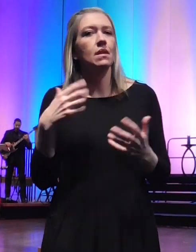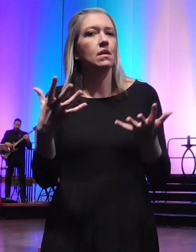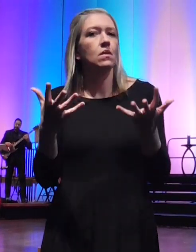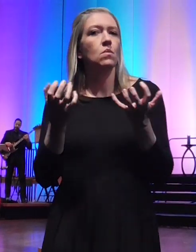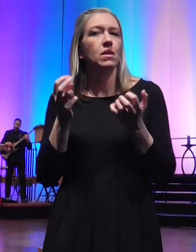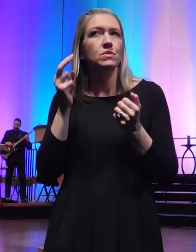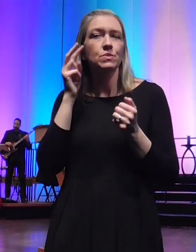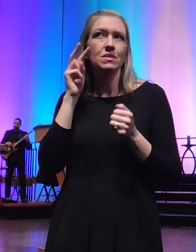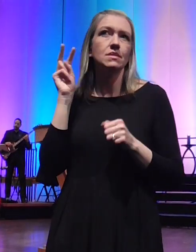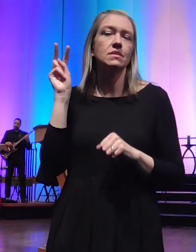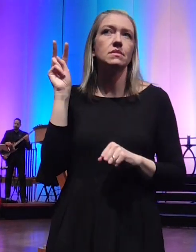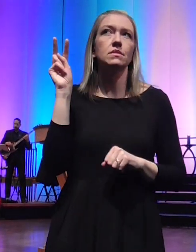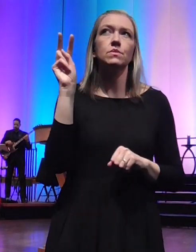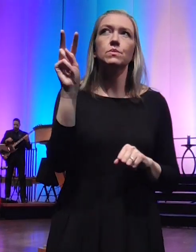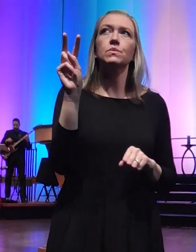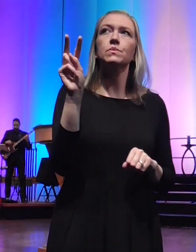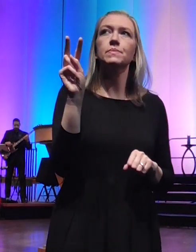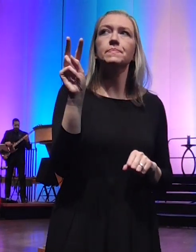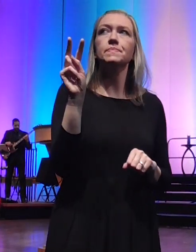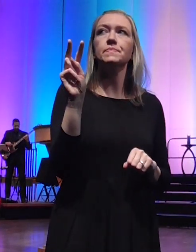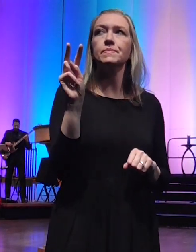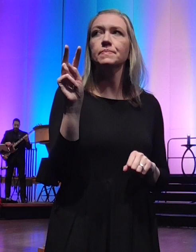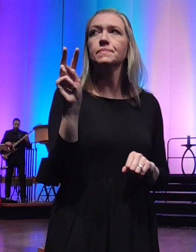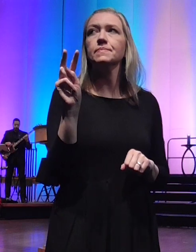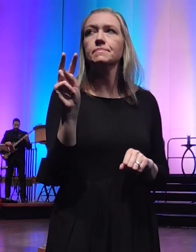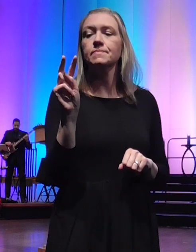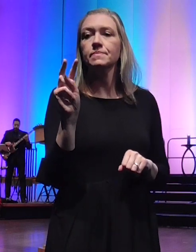I want to see you.